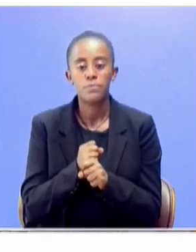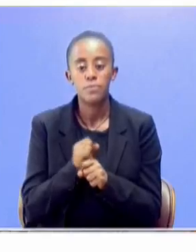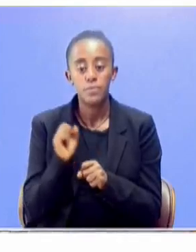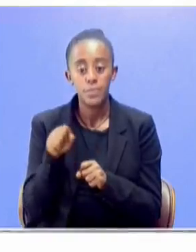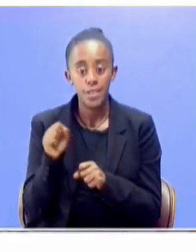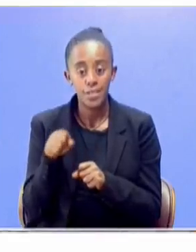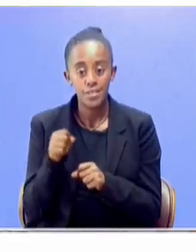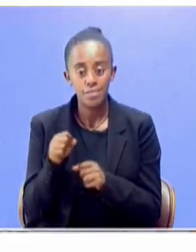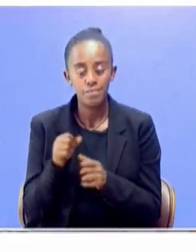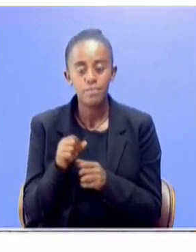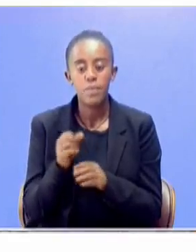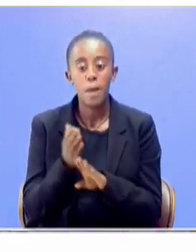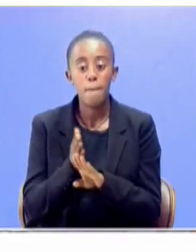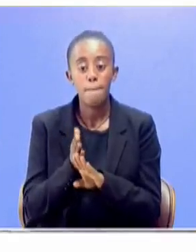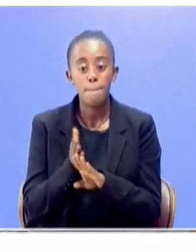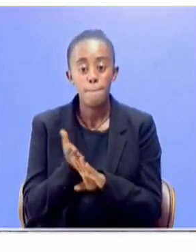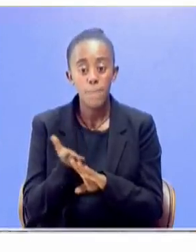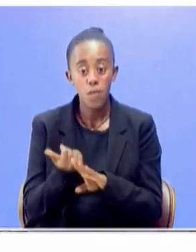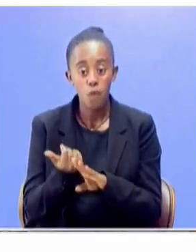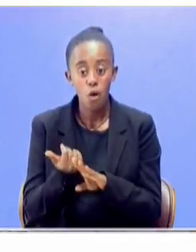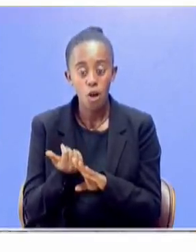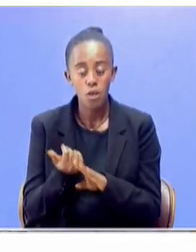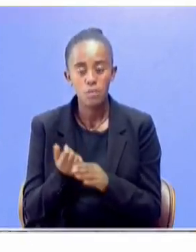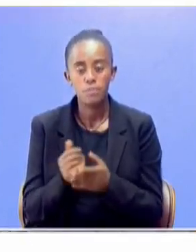yes, before